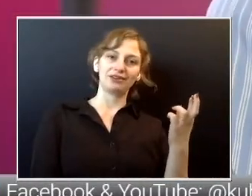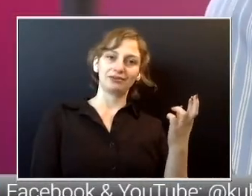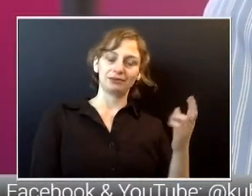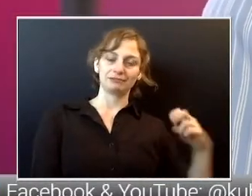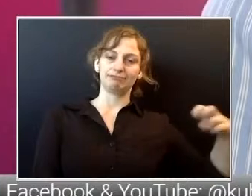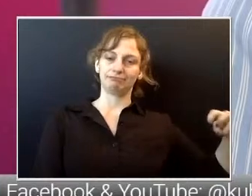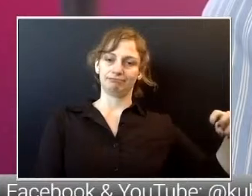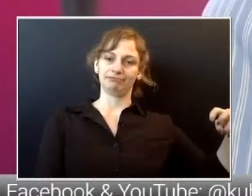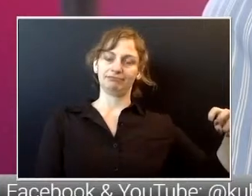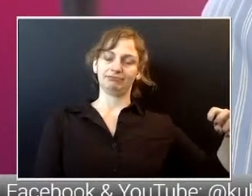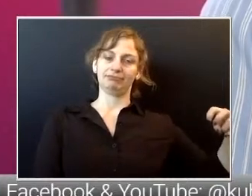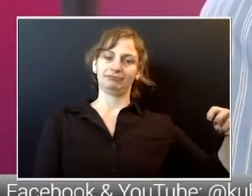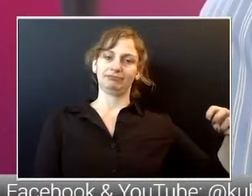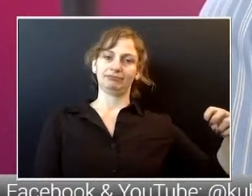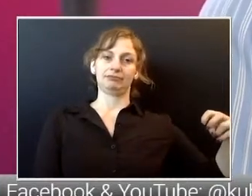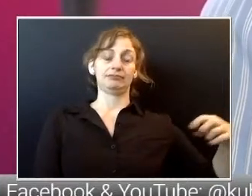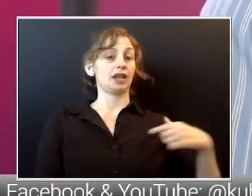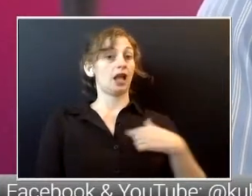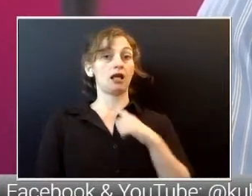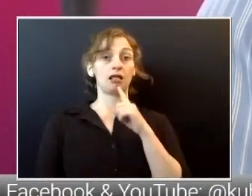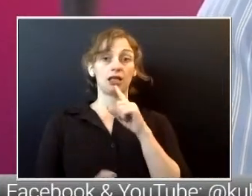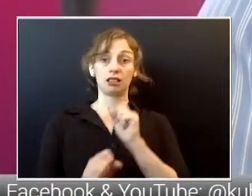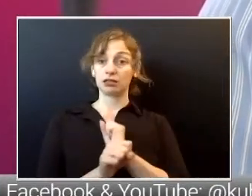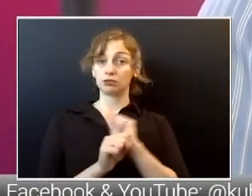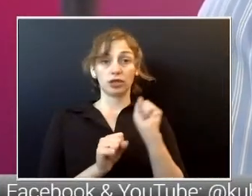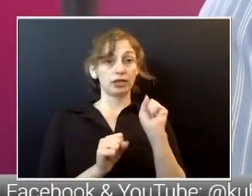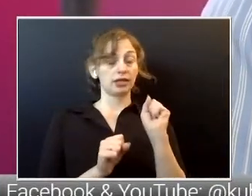because I literally, then I